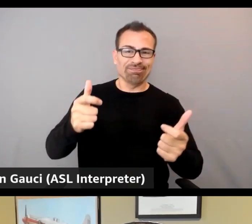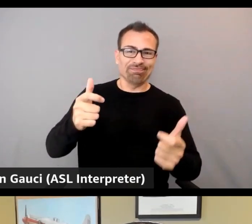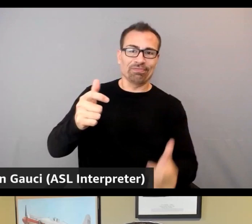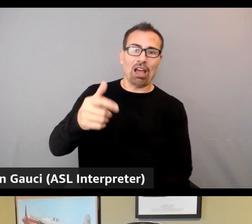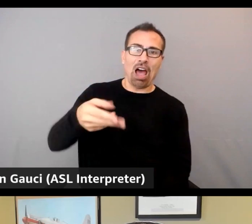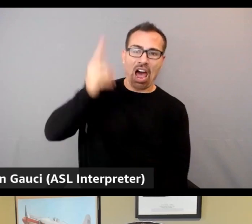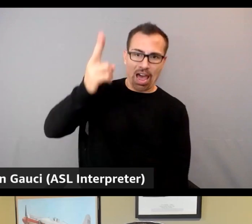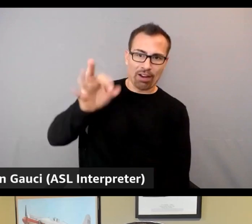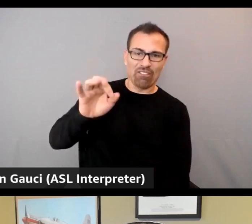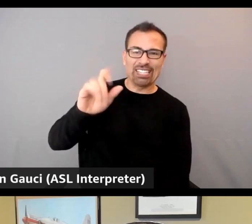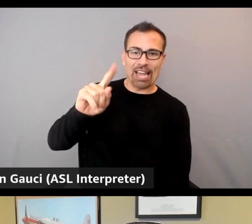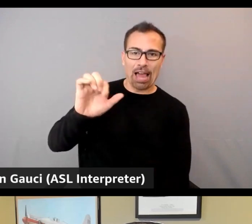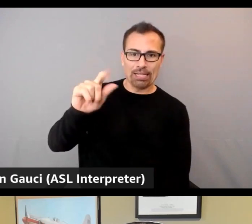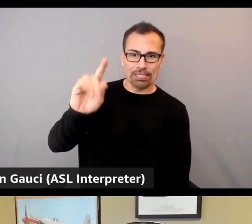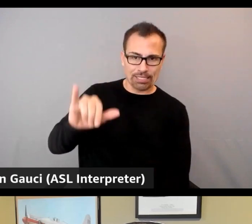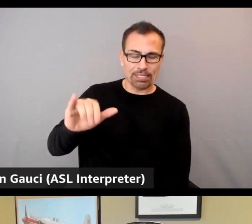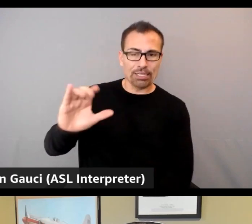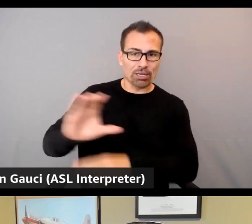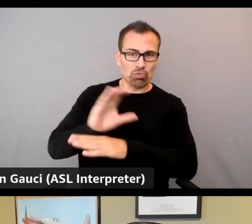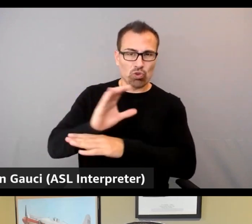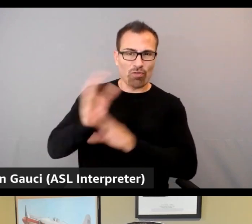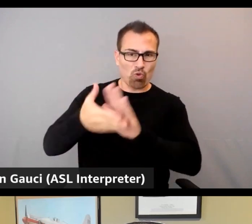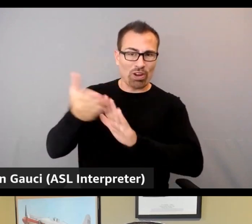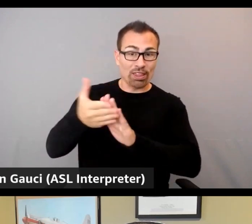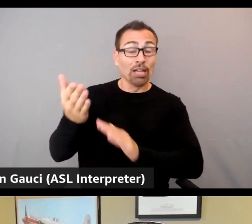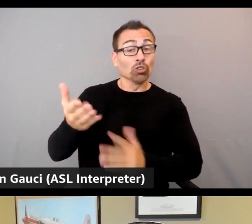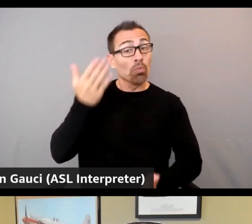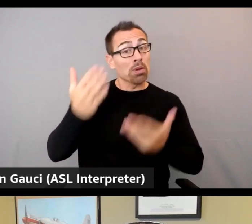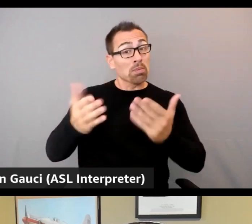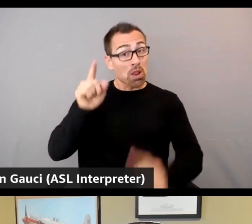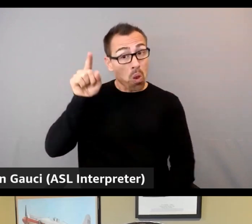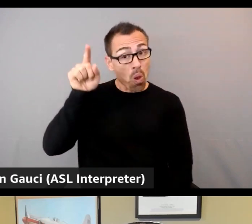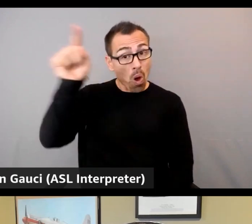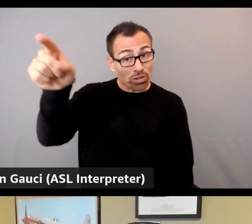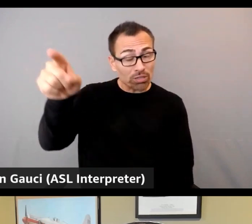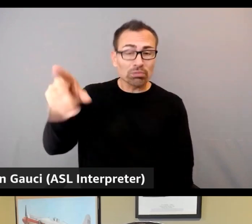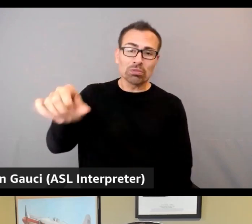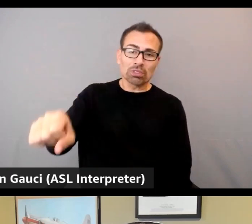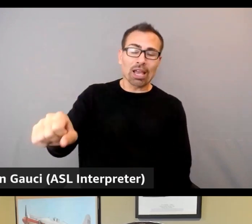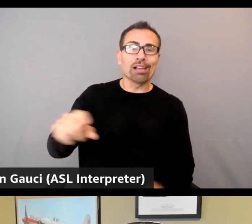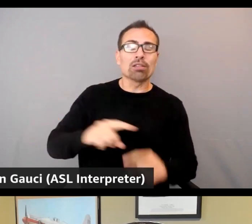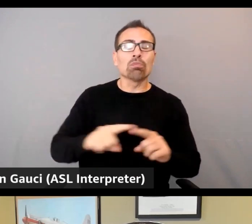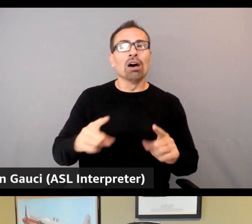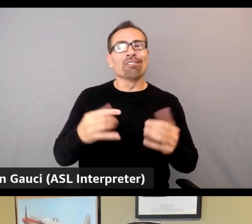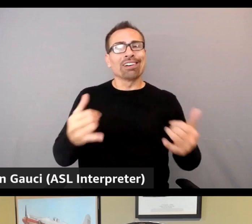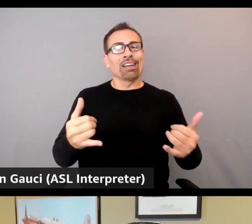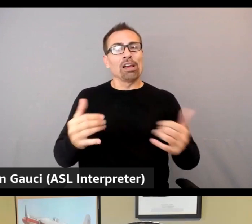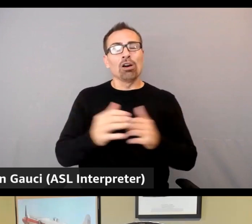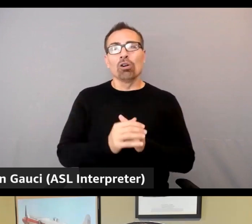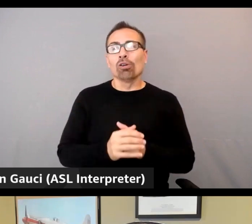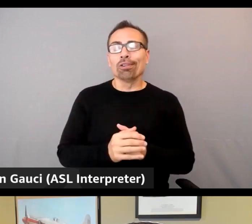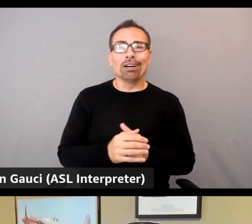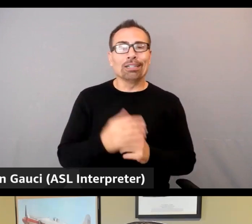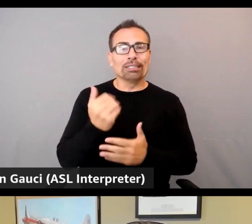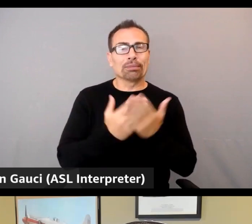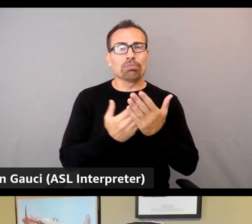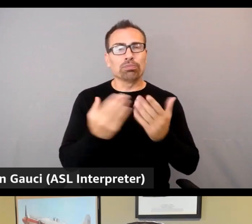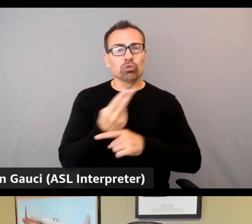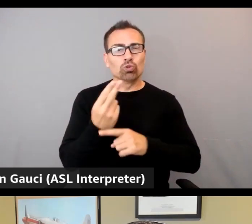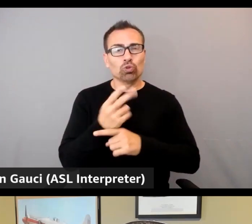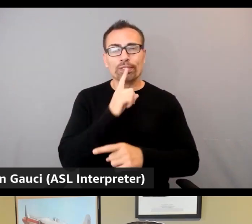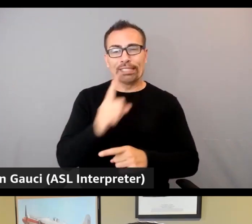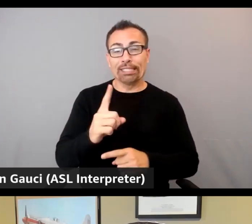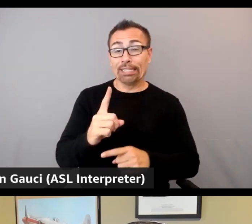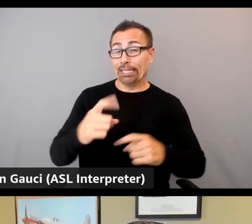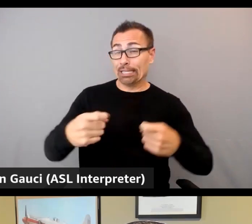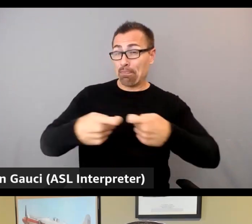So practical applications, long-term, we've got, I mean, Corbidian mentioned one, like battery chemistry, you know, simulating